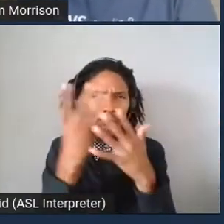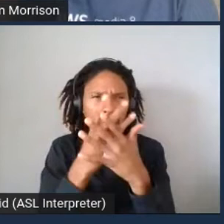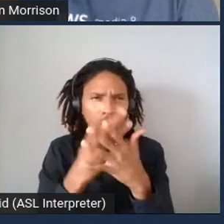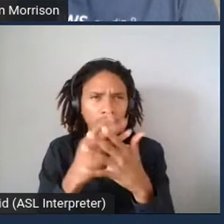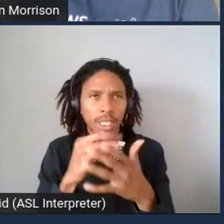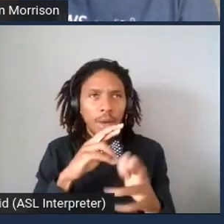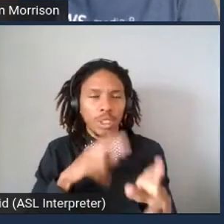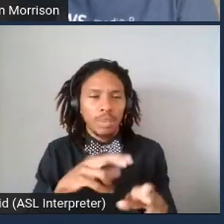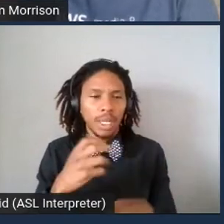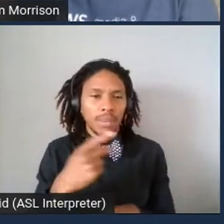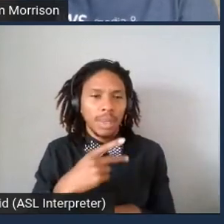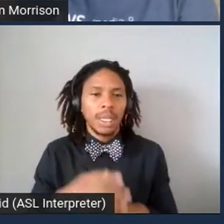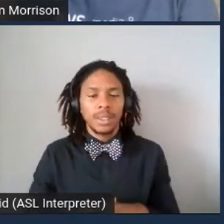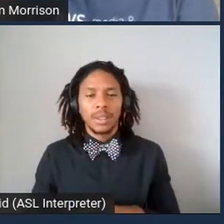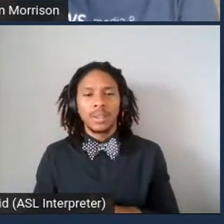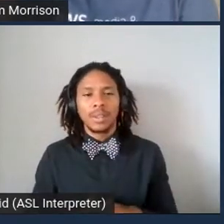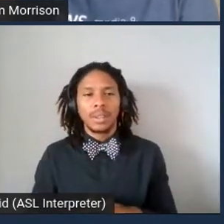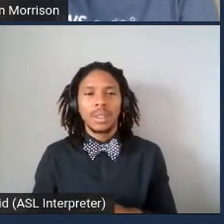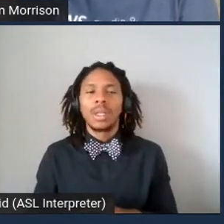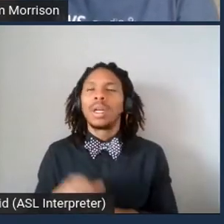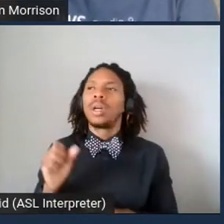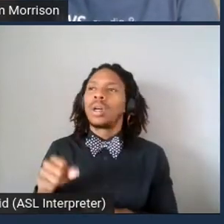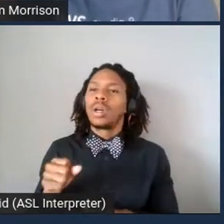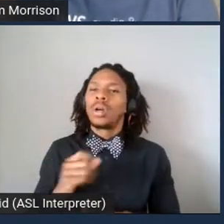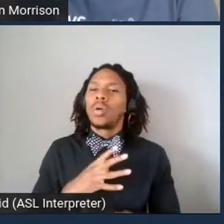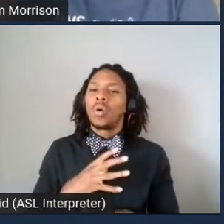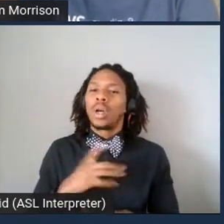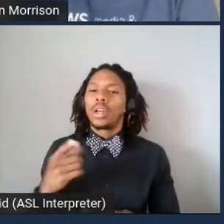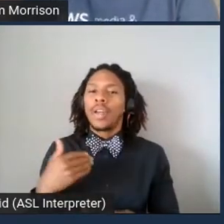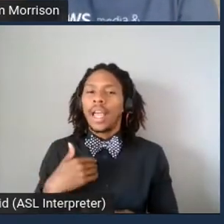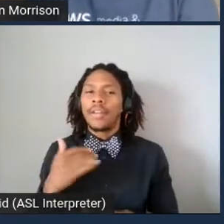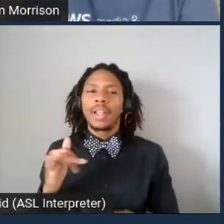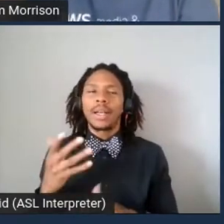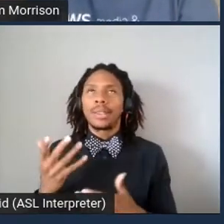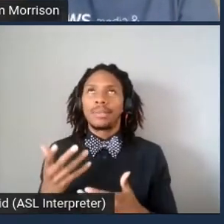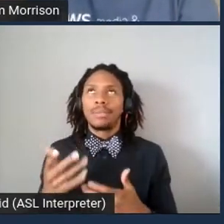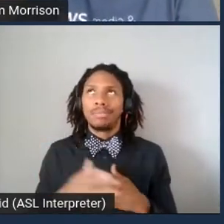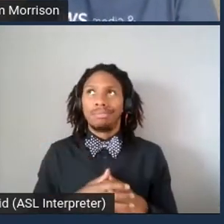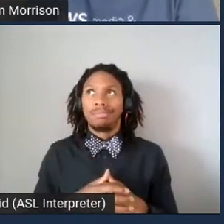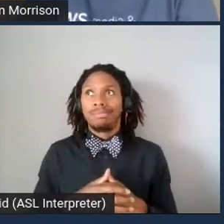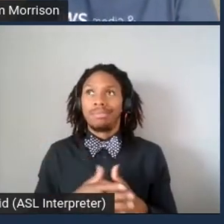back. So this is wonderful if you have like I guess there's a